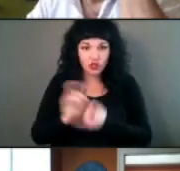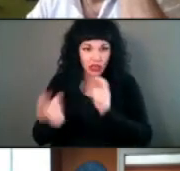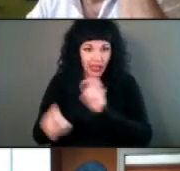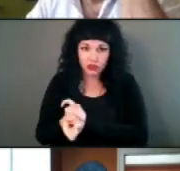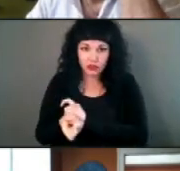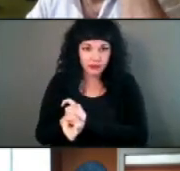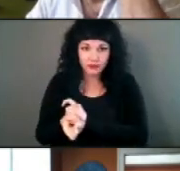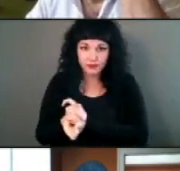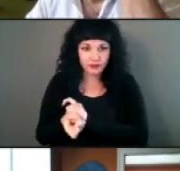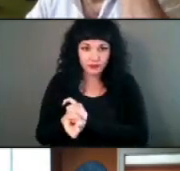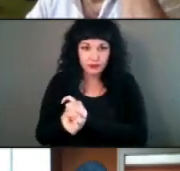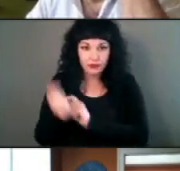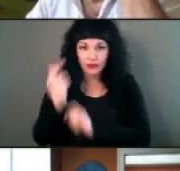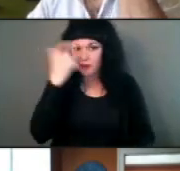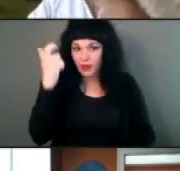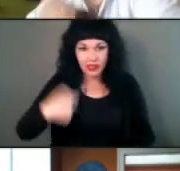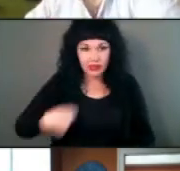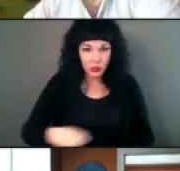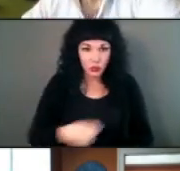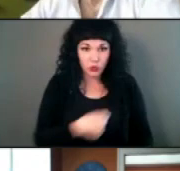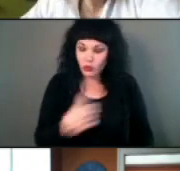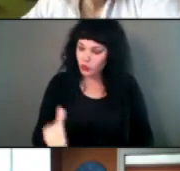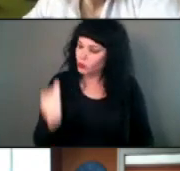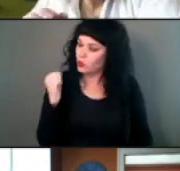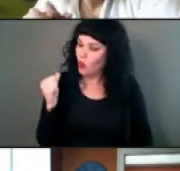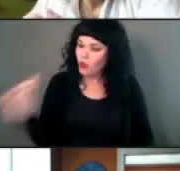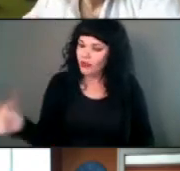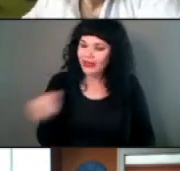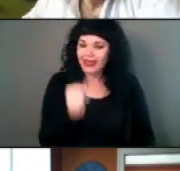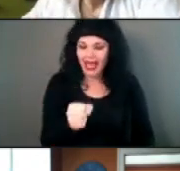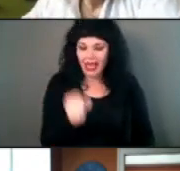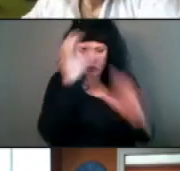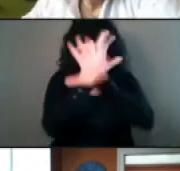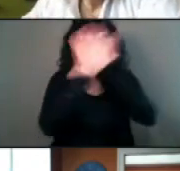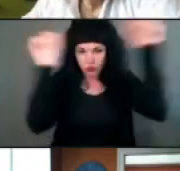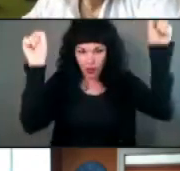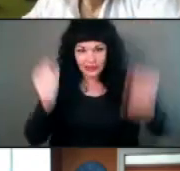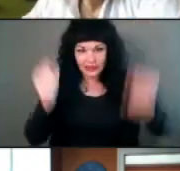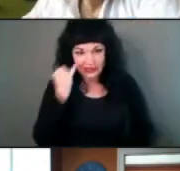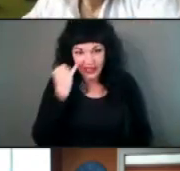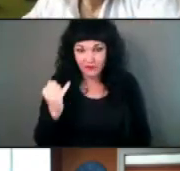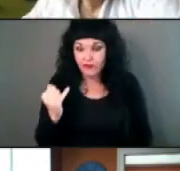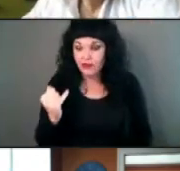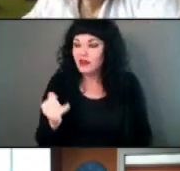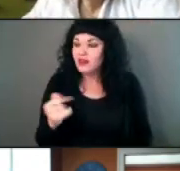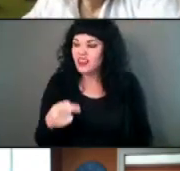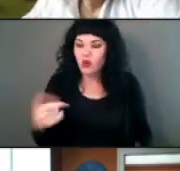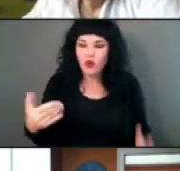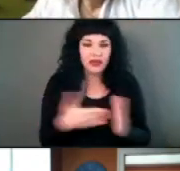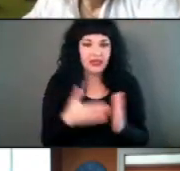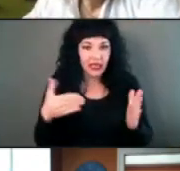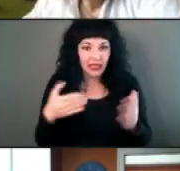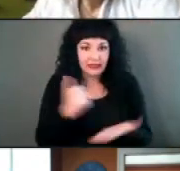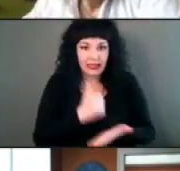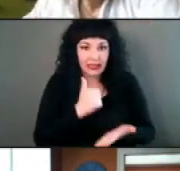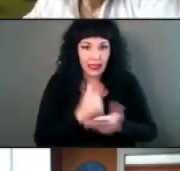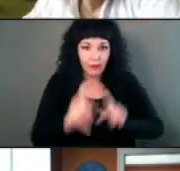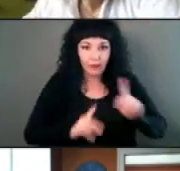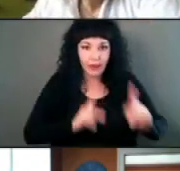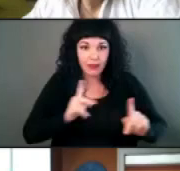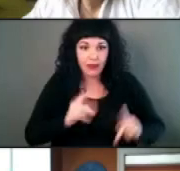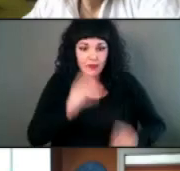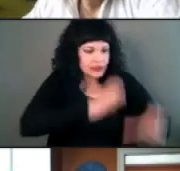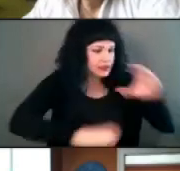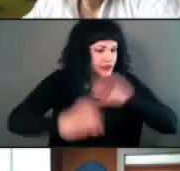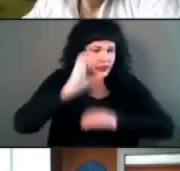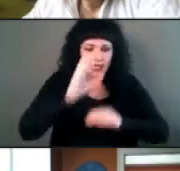who does not guarantee humane treatment for people who are seeking asylum in this country. That is a non-starter. If